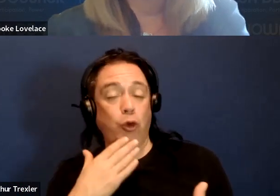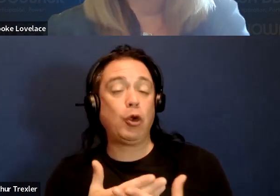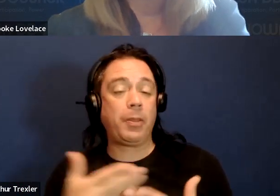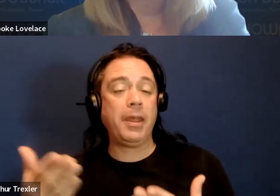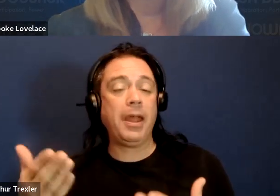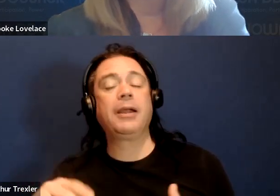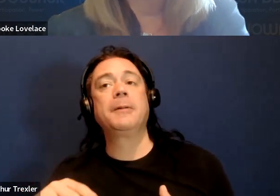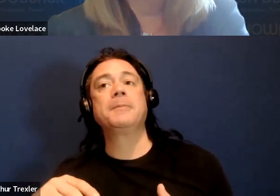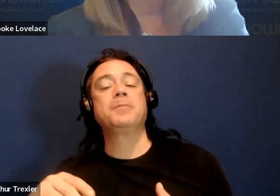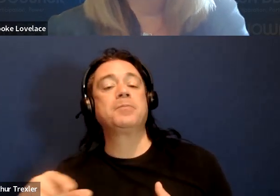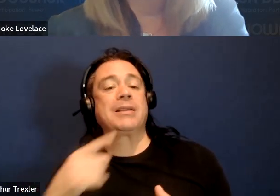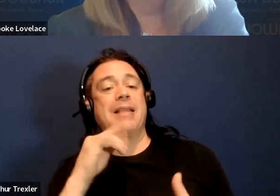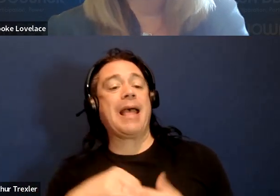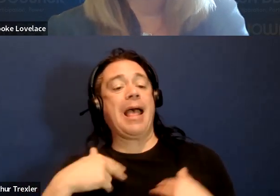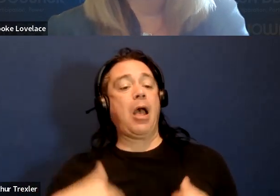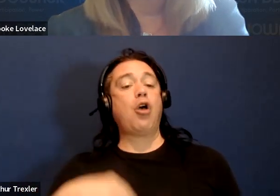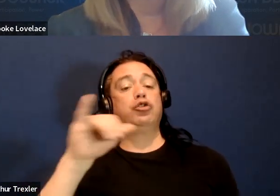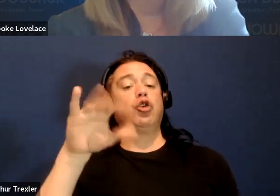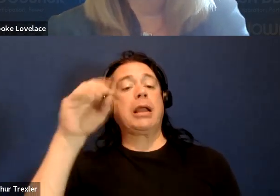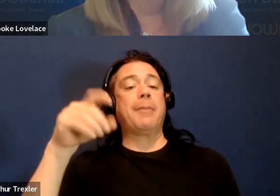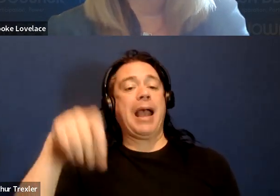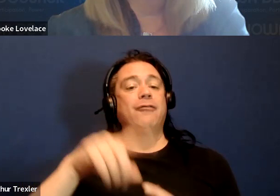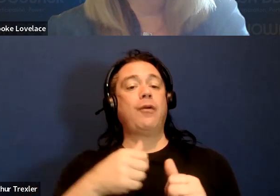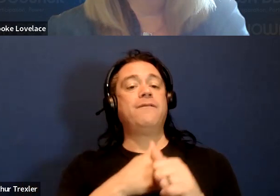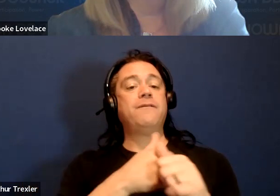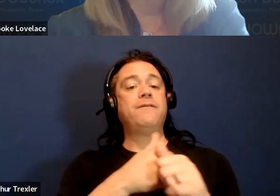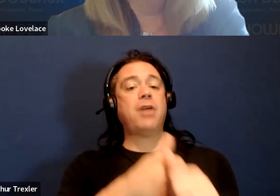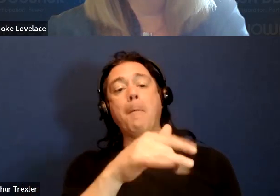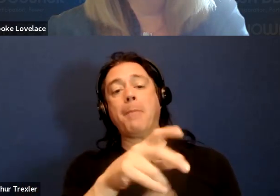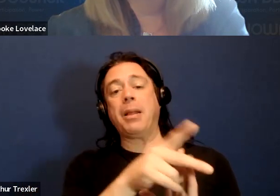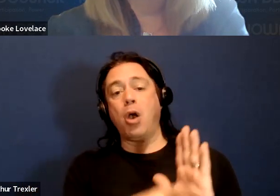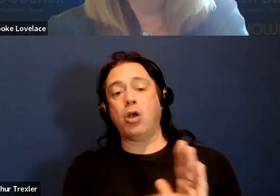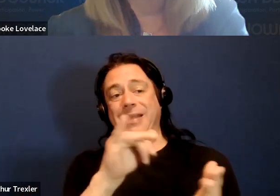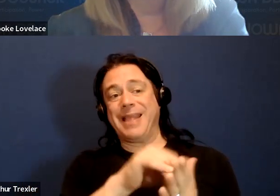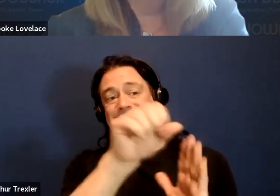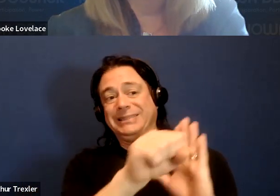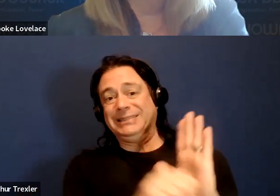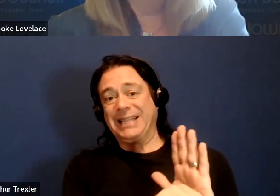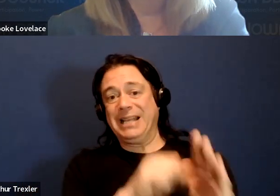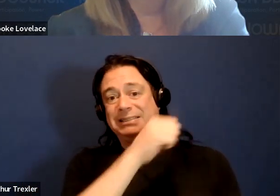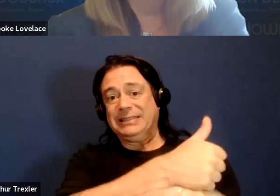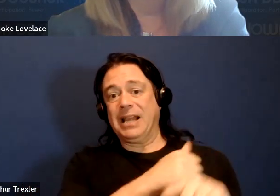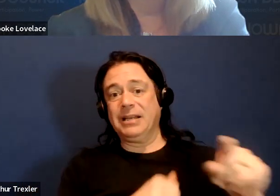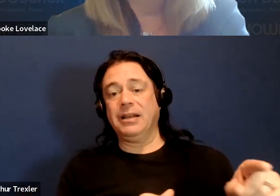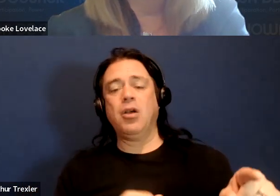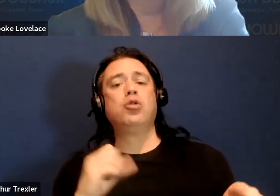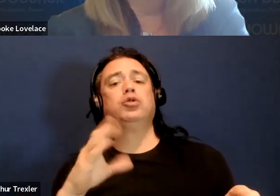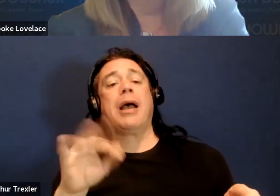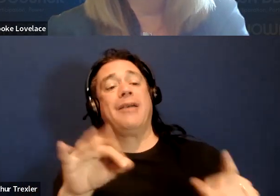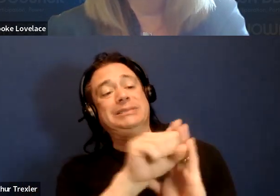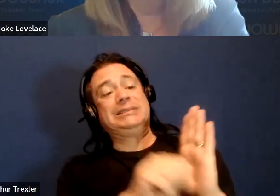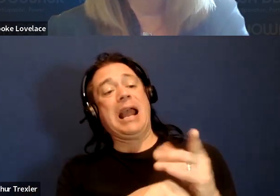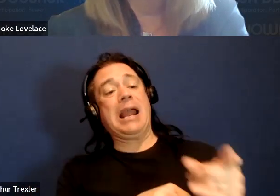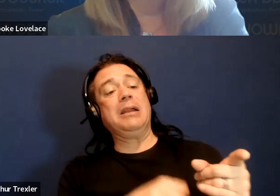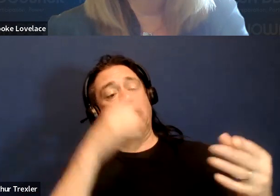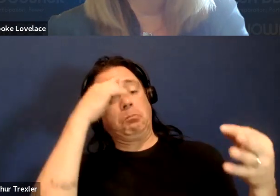It basically said health insurance companies have to follow the public policy that the state fate sets. So if the state